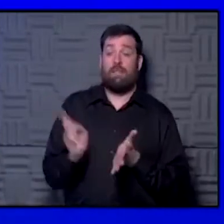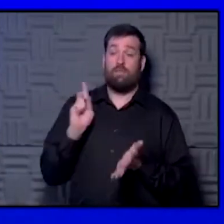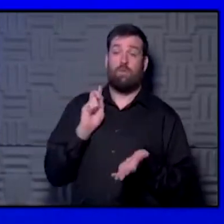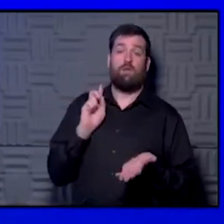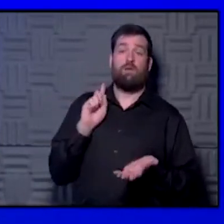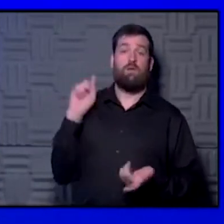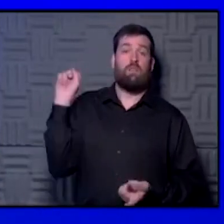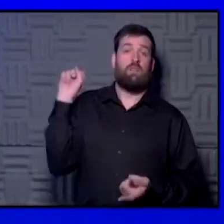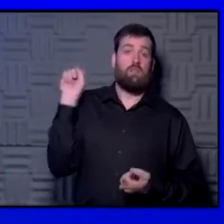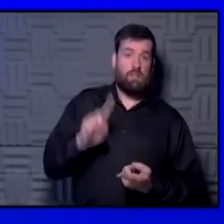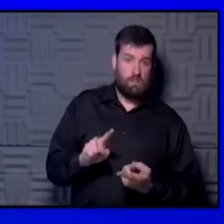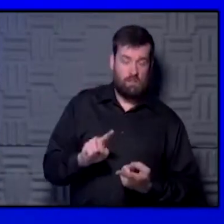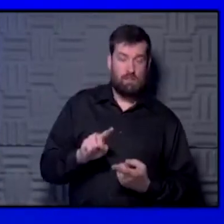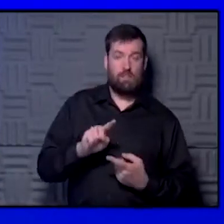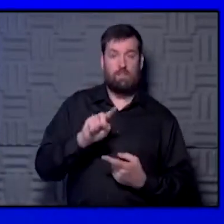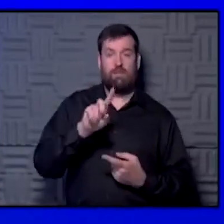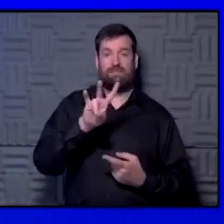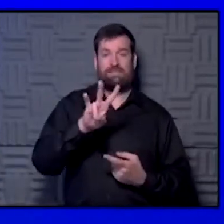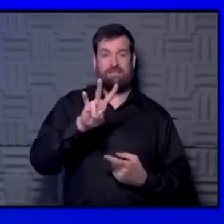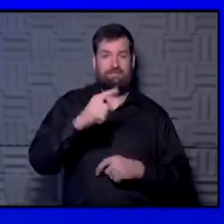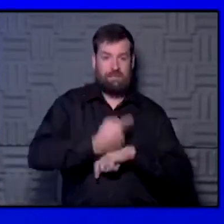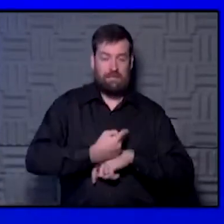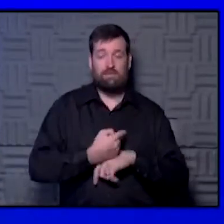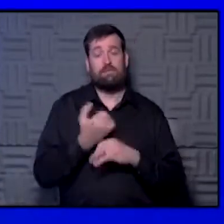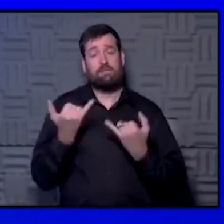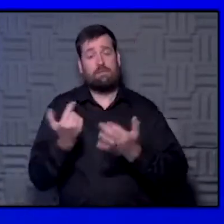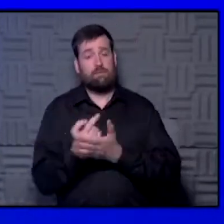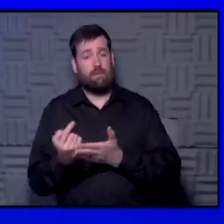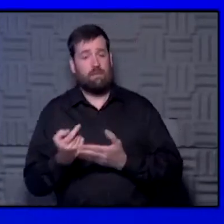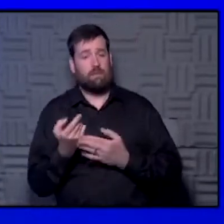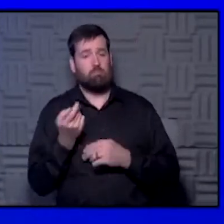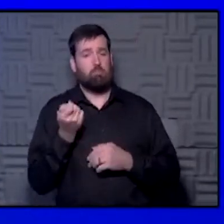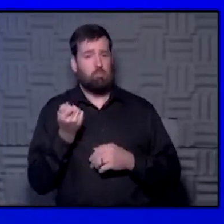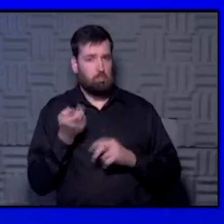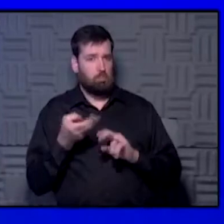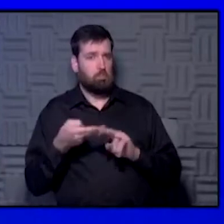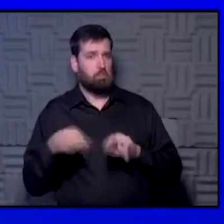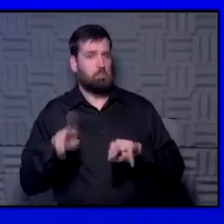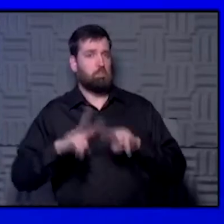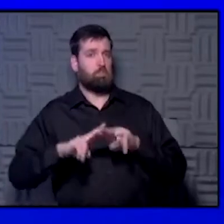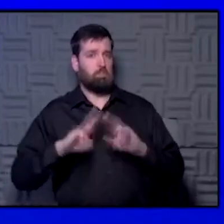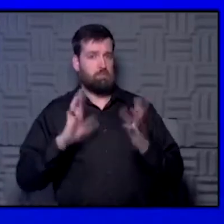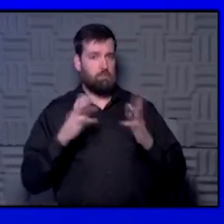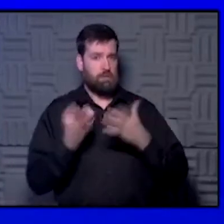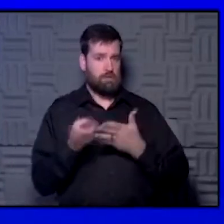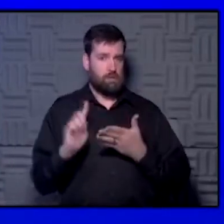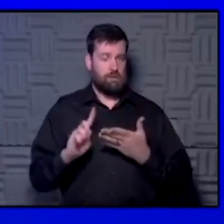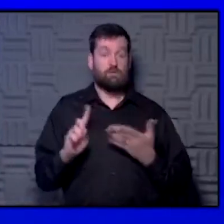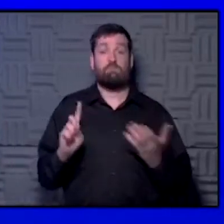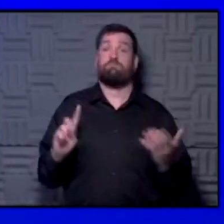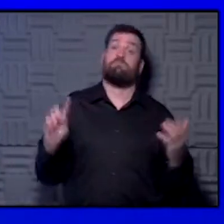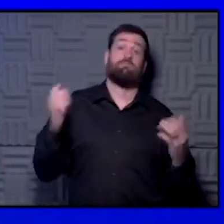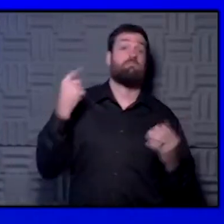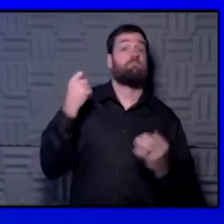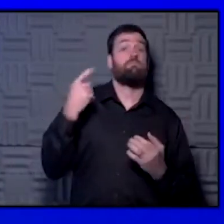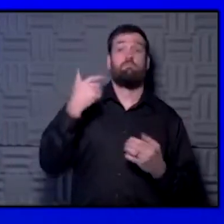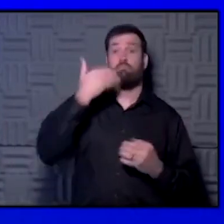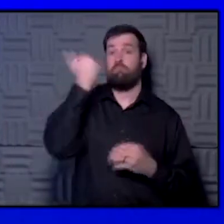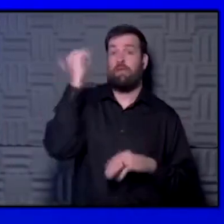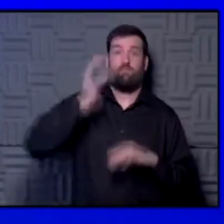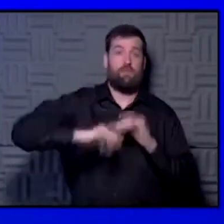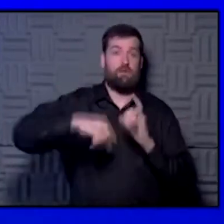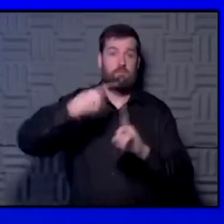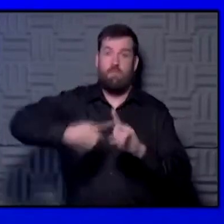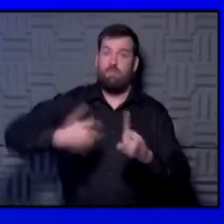decrease in the running 7-day. This week we've kind of had slight increase compared to where it was. It is certainly much better than where it was a